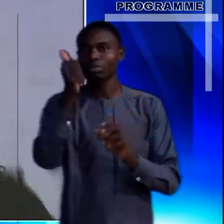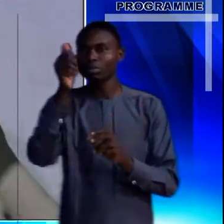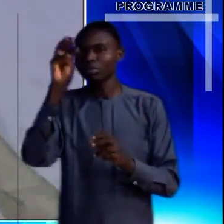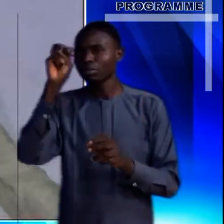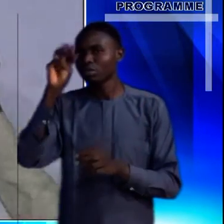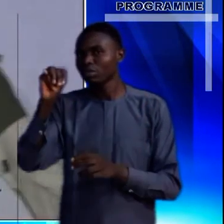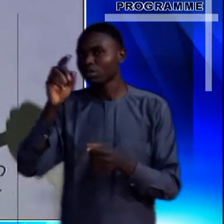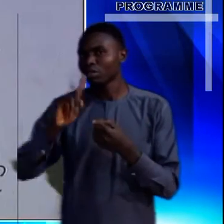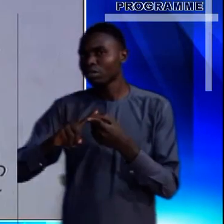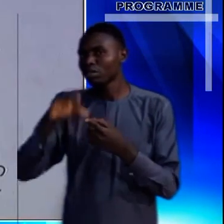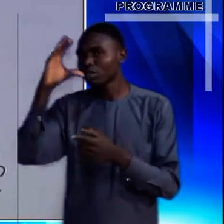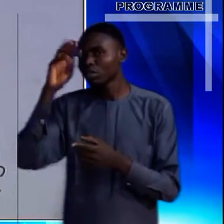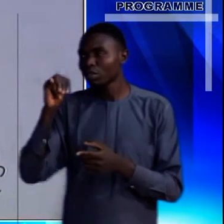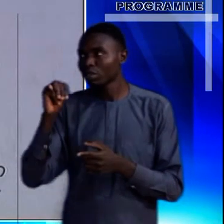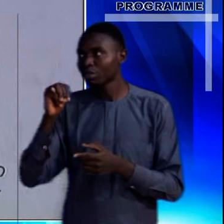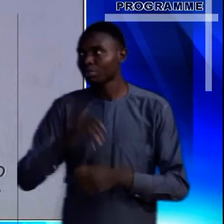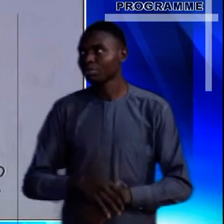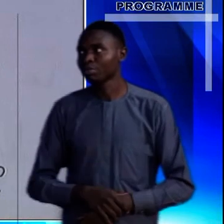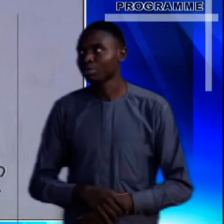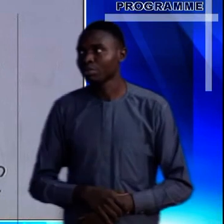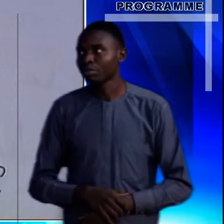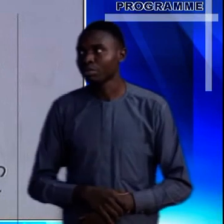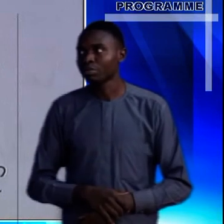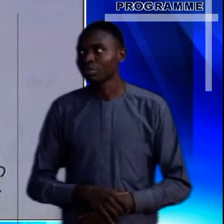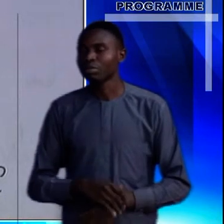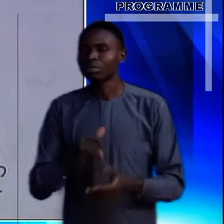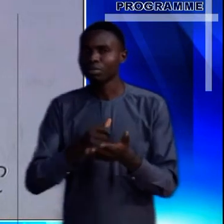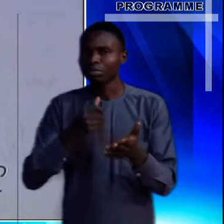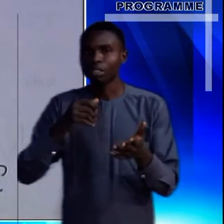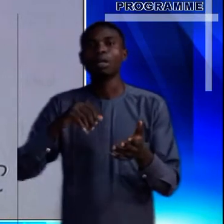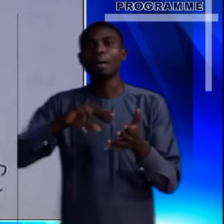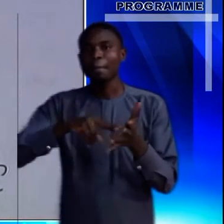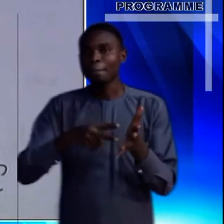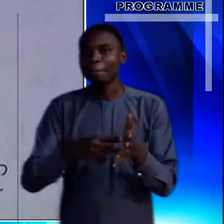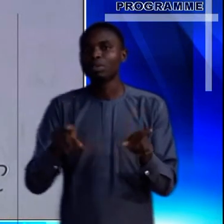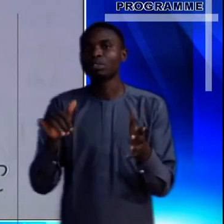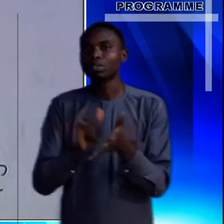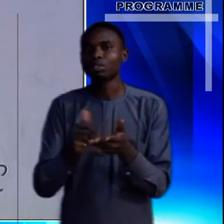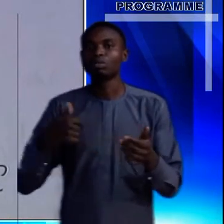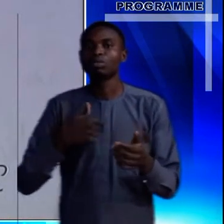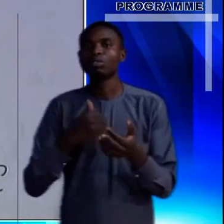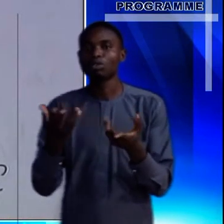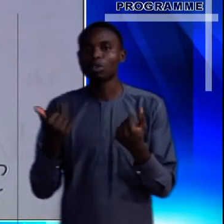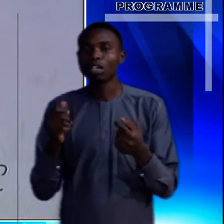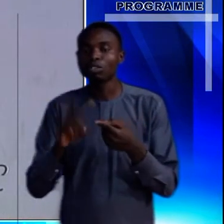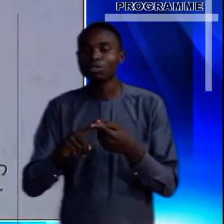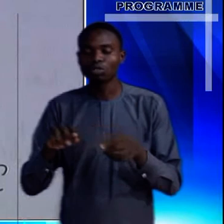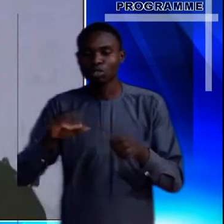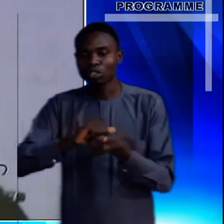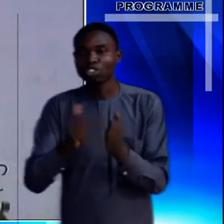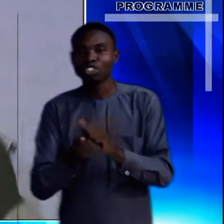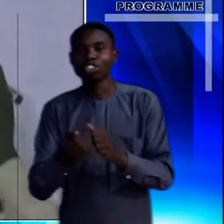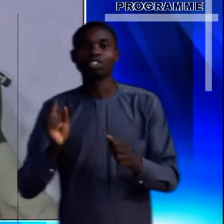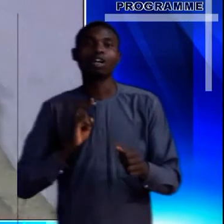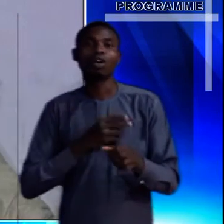that we want to change our value of millimeters or our magnitude of millimeters to change it to becomes